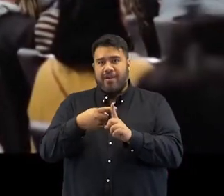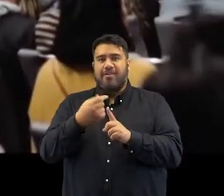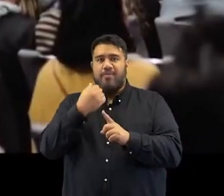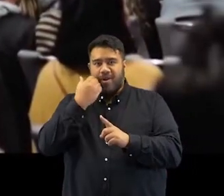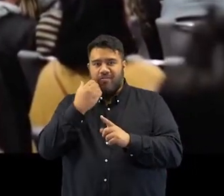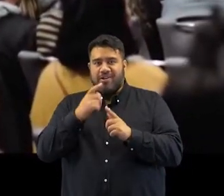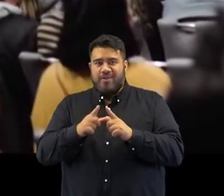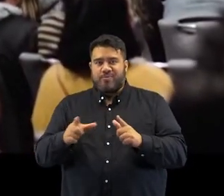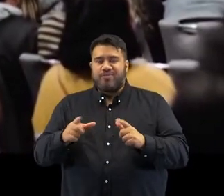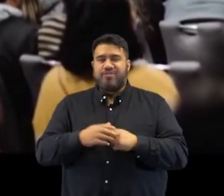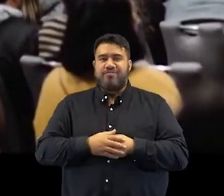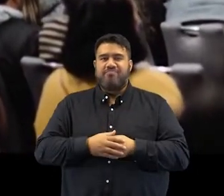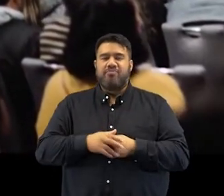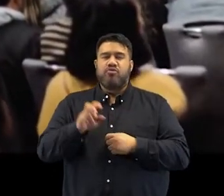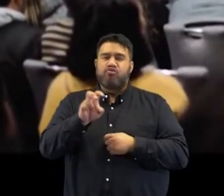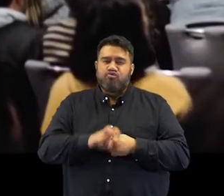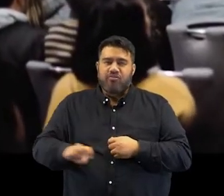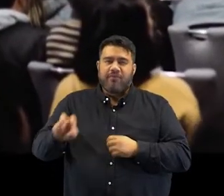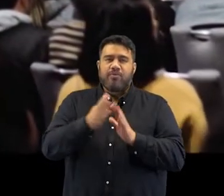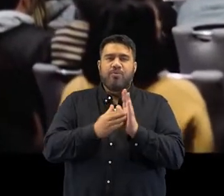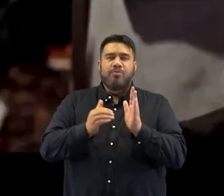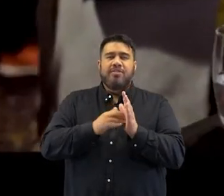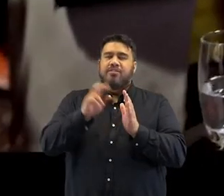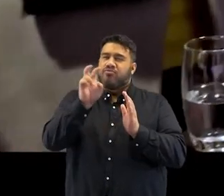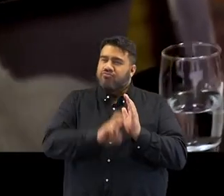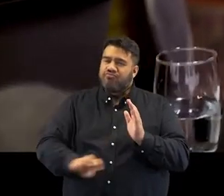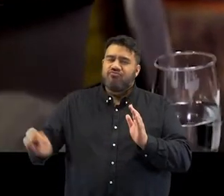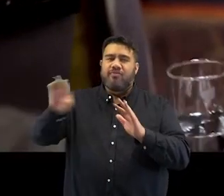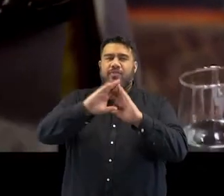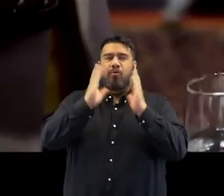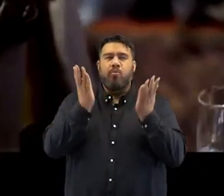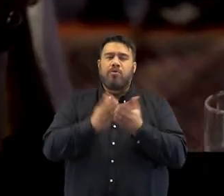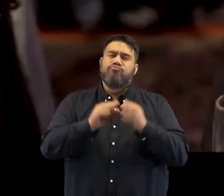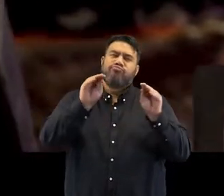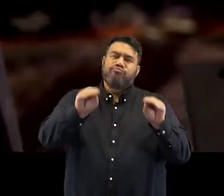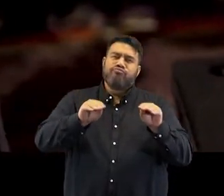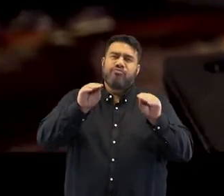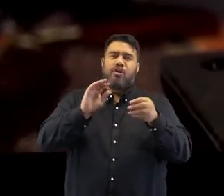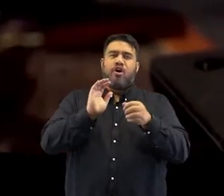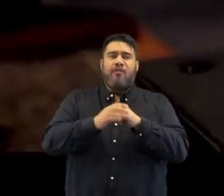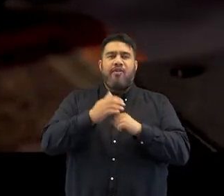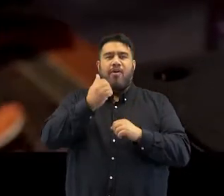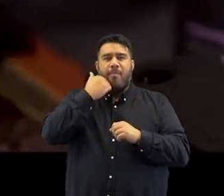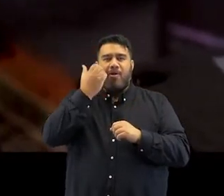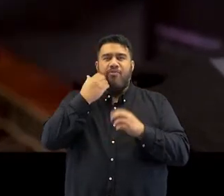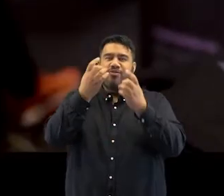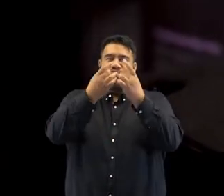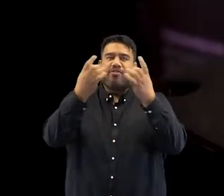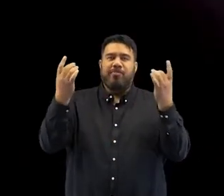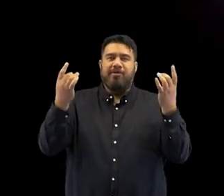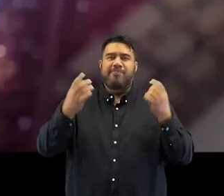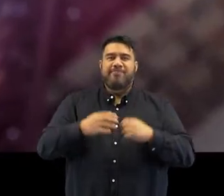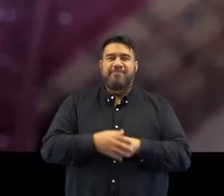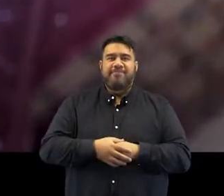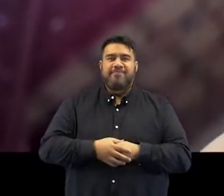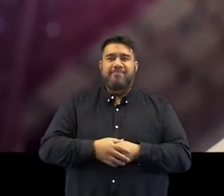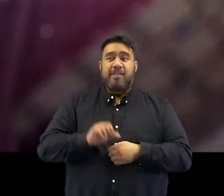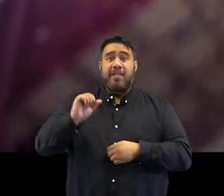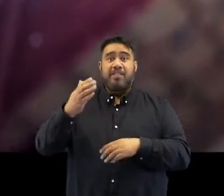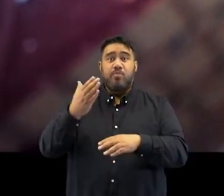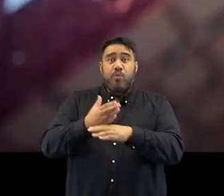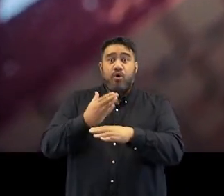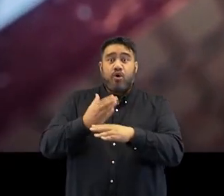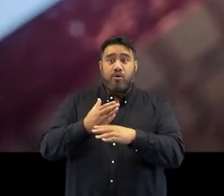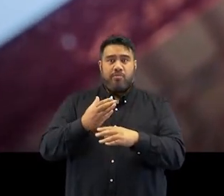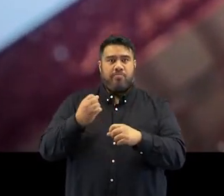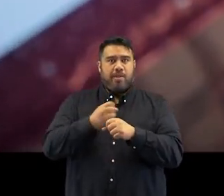nationally and internationally, sharing this book, research and findings in the study of Māori astronomy. His work has